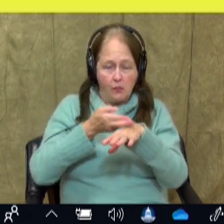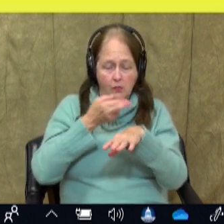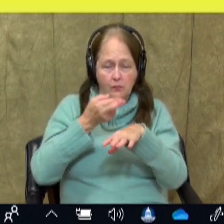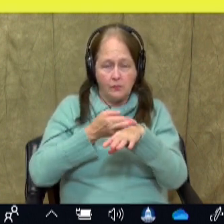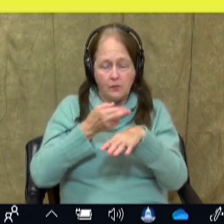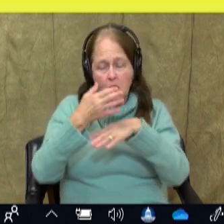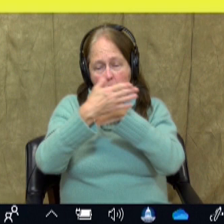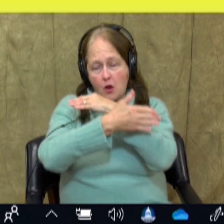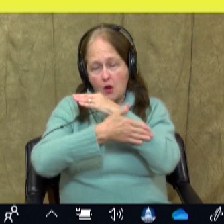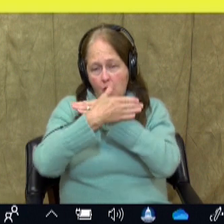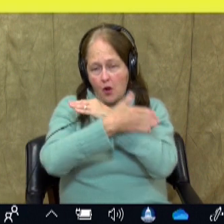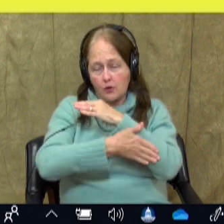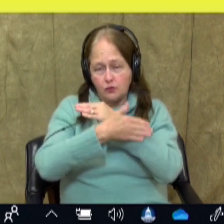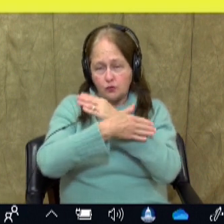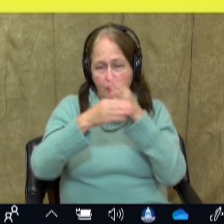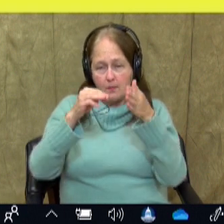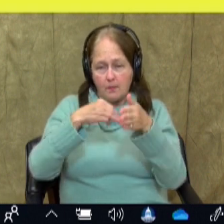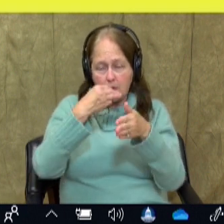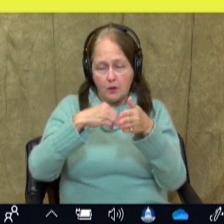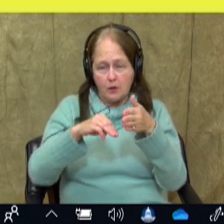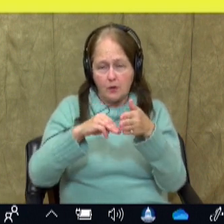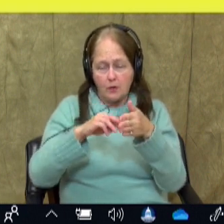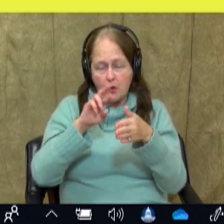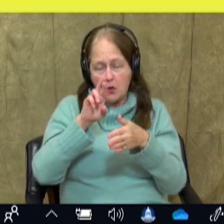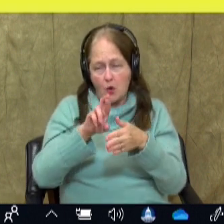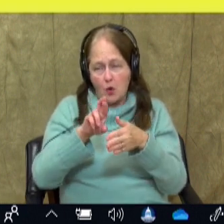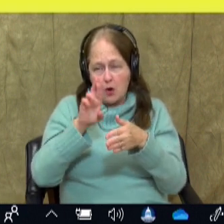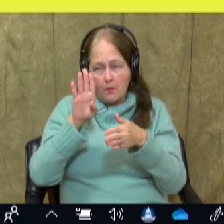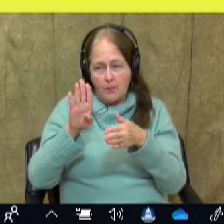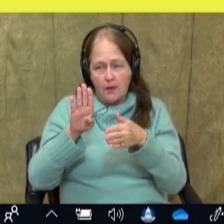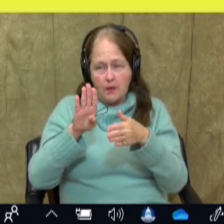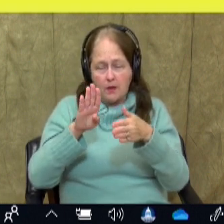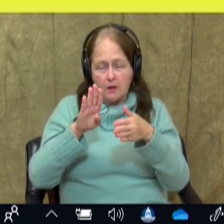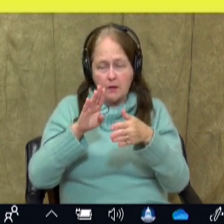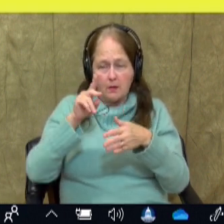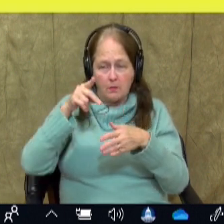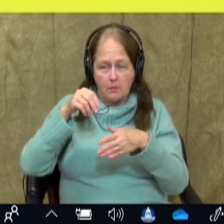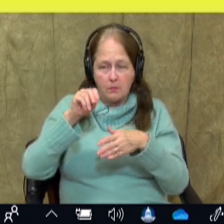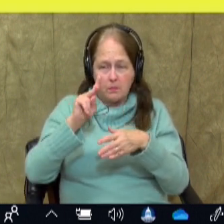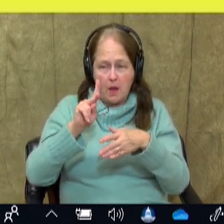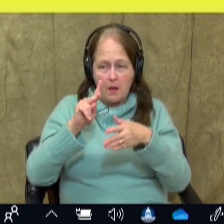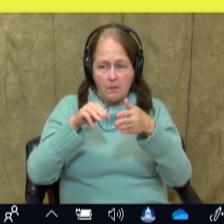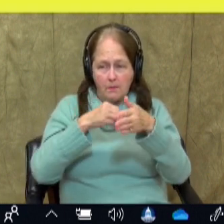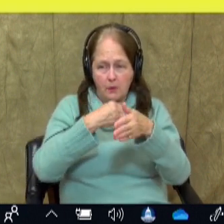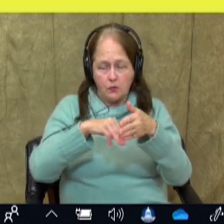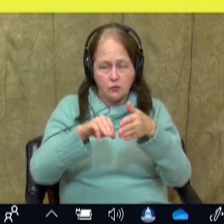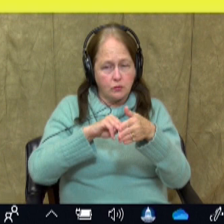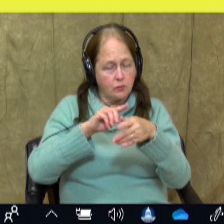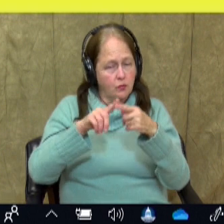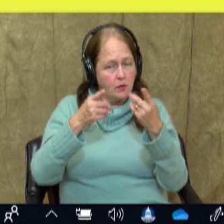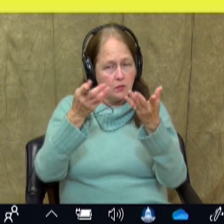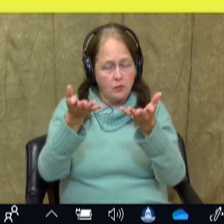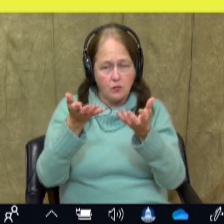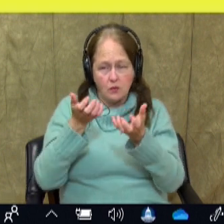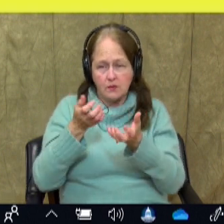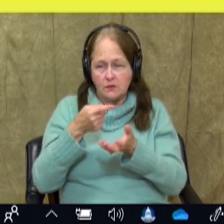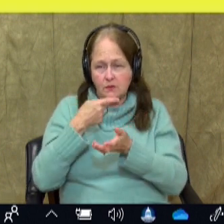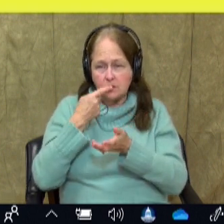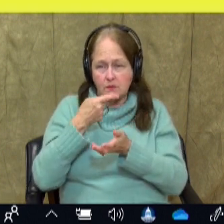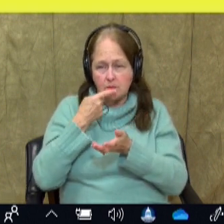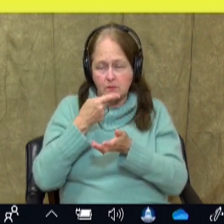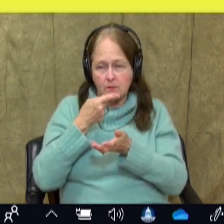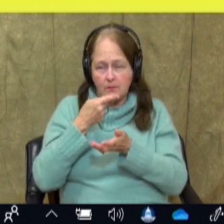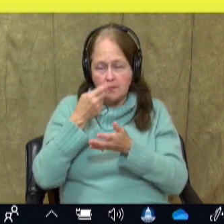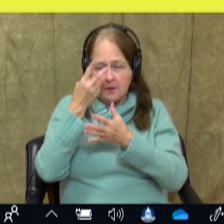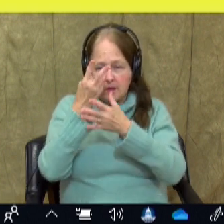say country, they could say R&B, they could say pop, they could say anything that they wanted to there.